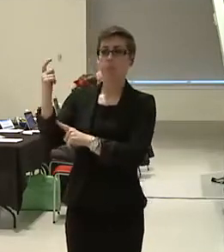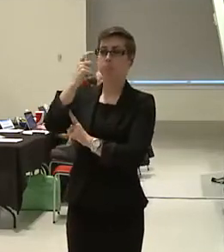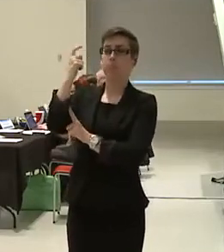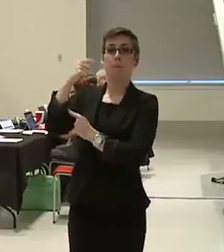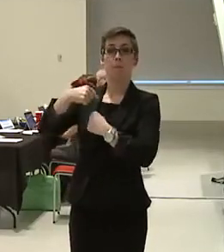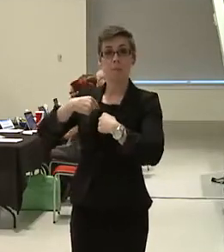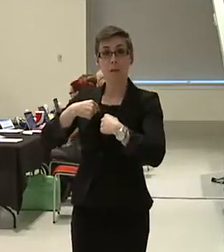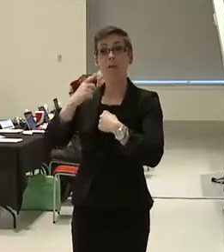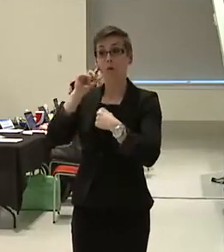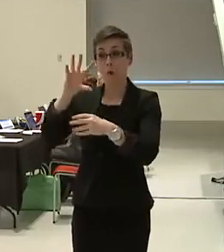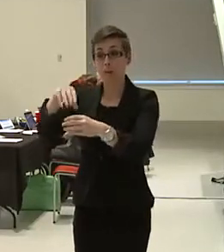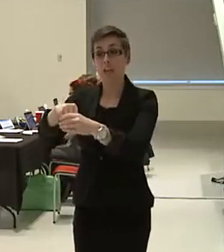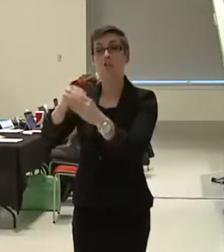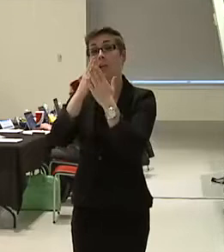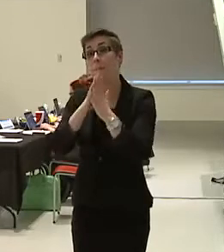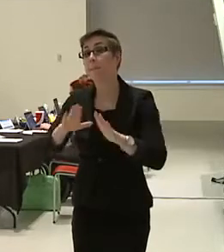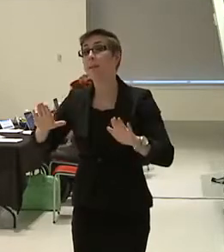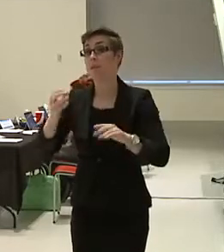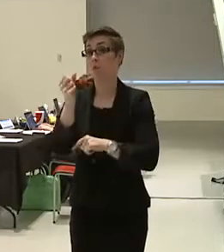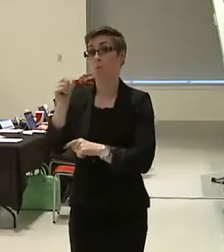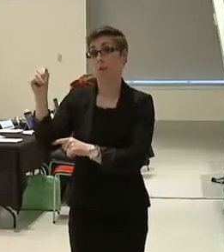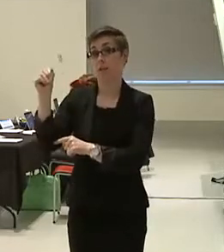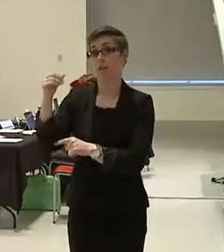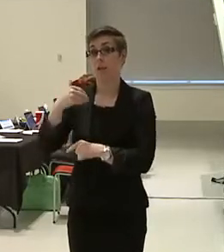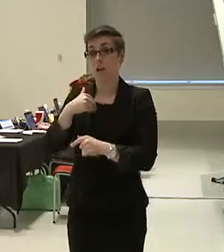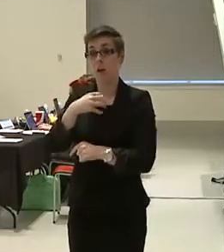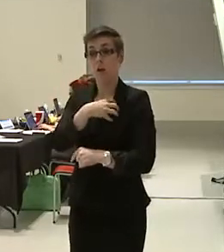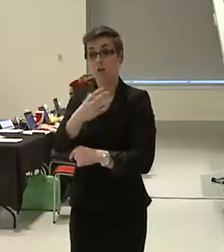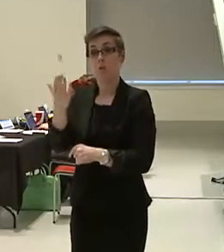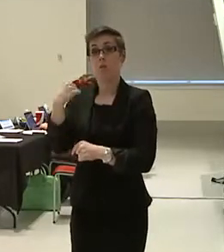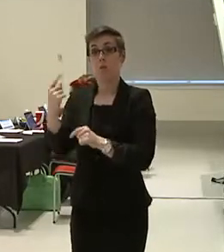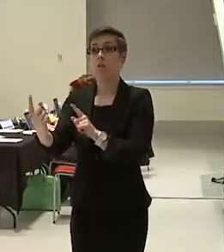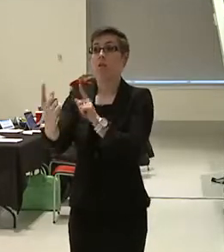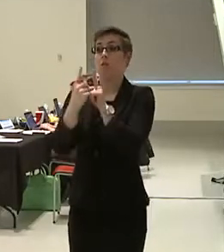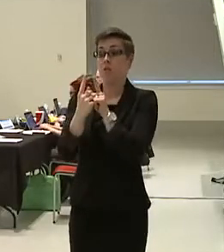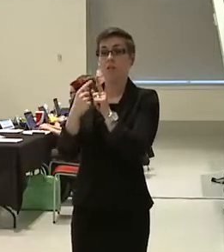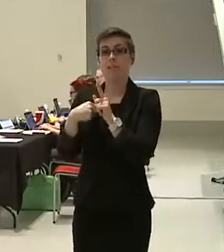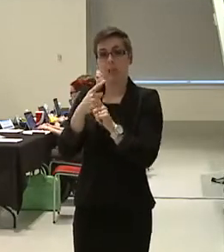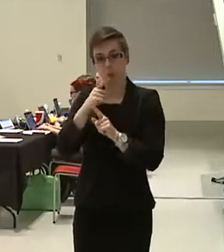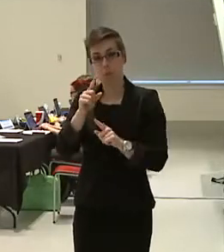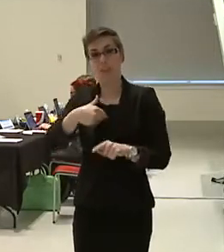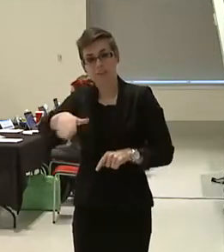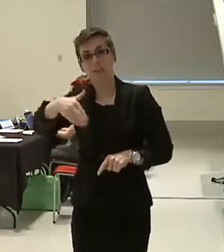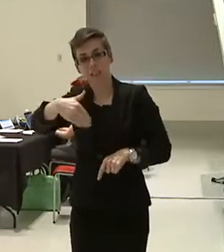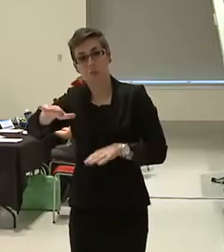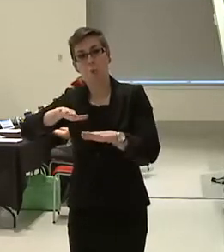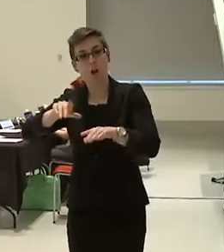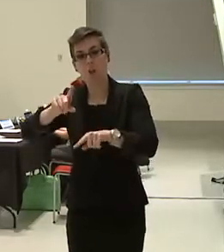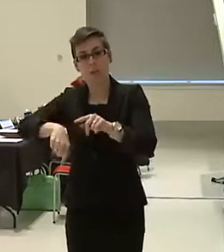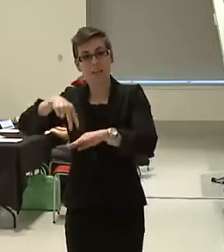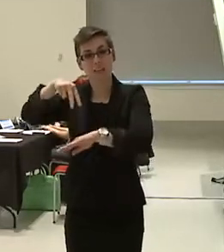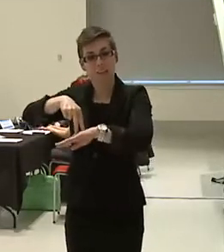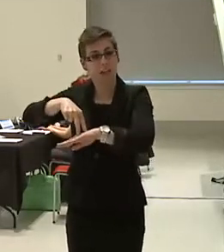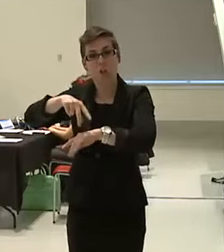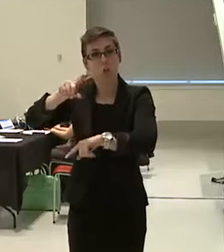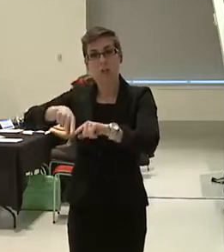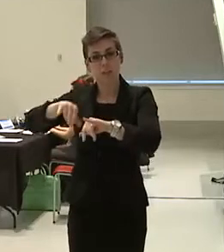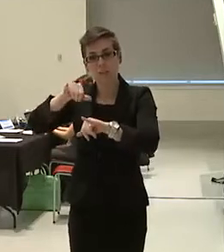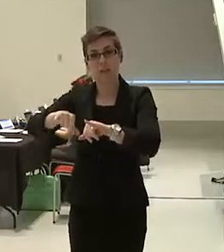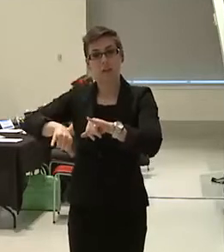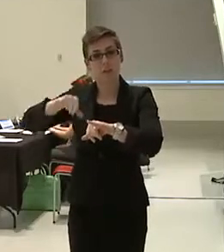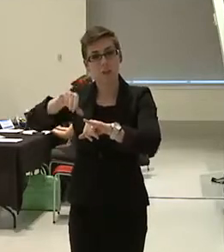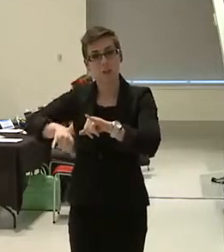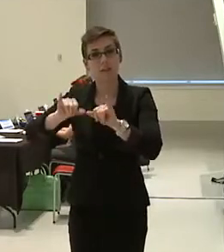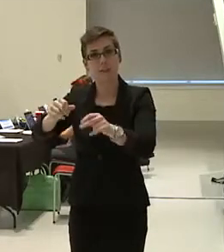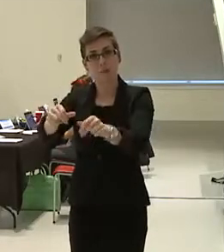the first time that 4 officers approached me and said, you must keep walking, you can't stand still, and you can't pace the same area. And I remember tweeting